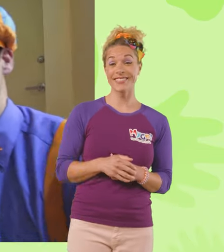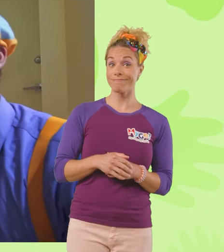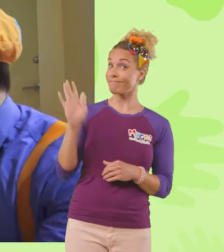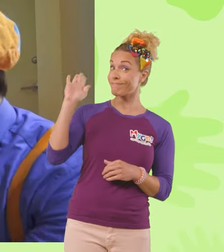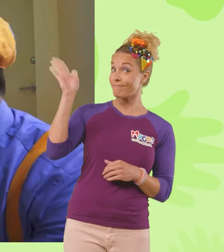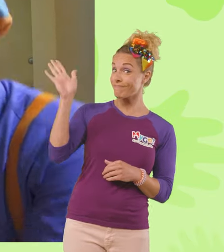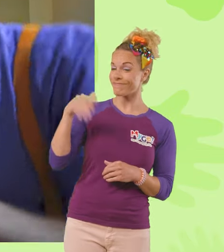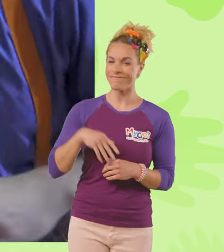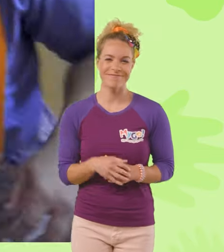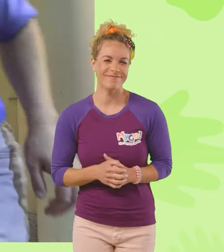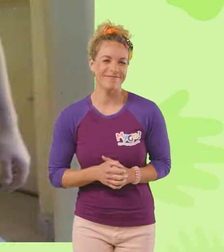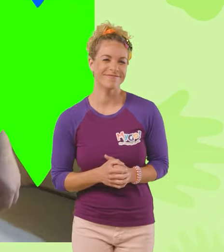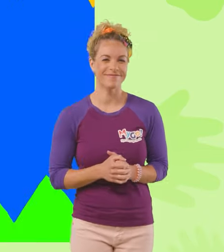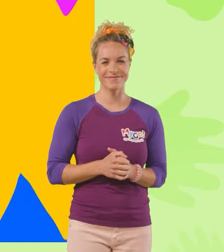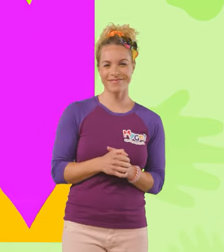See you, iguana.